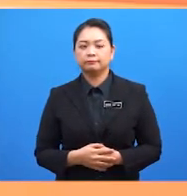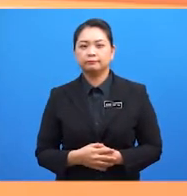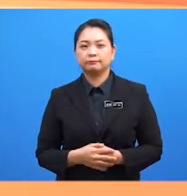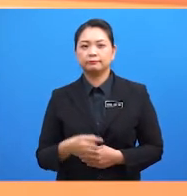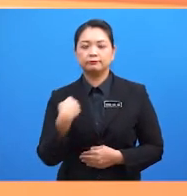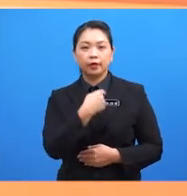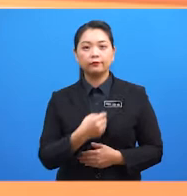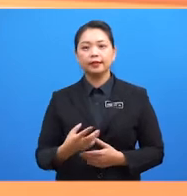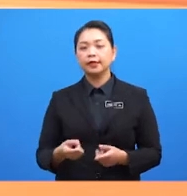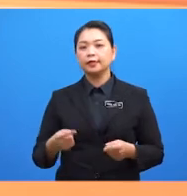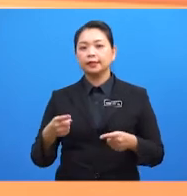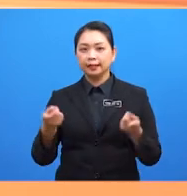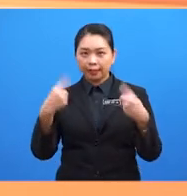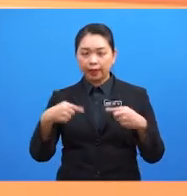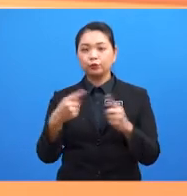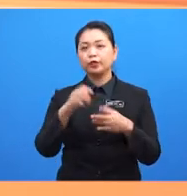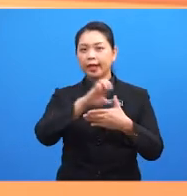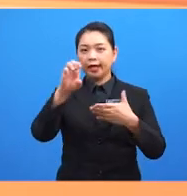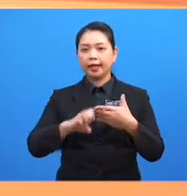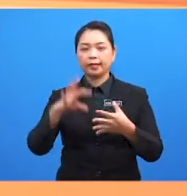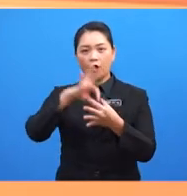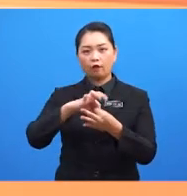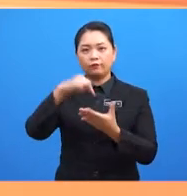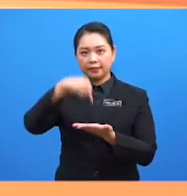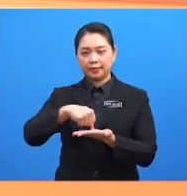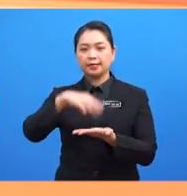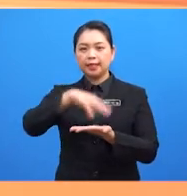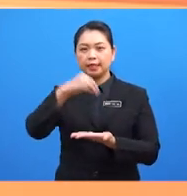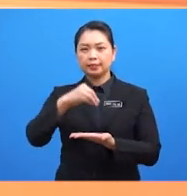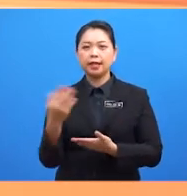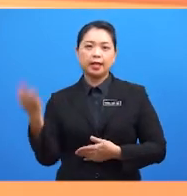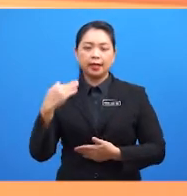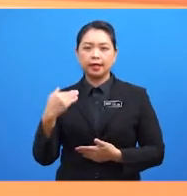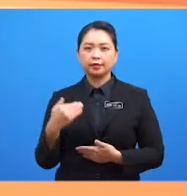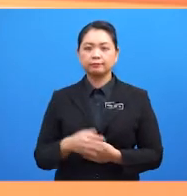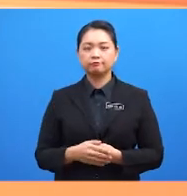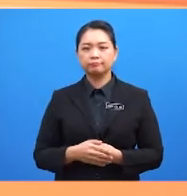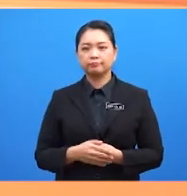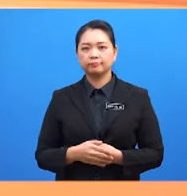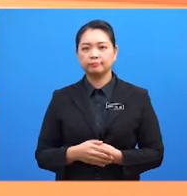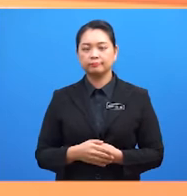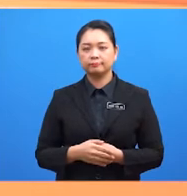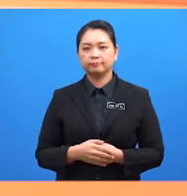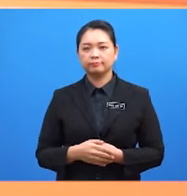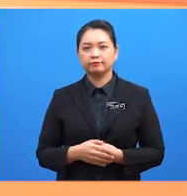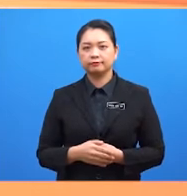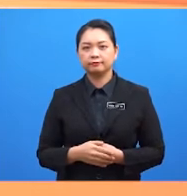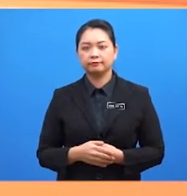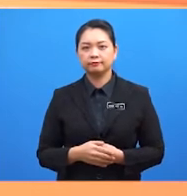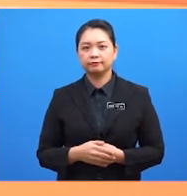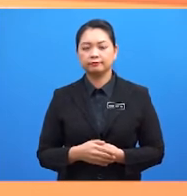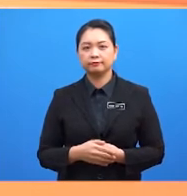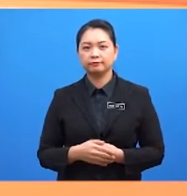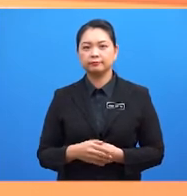We've come to the end of our session for these lessons. Let's recap our lesson for today. In